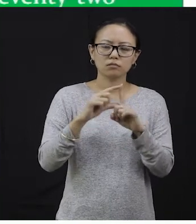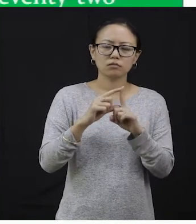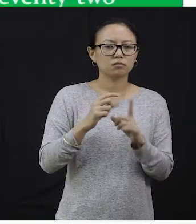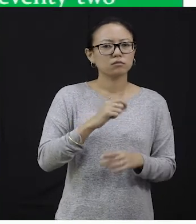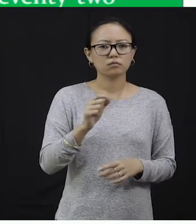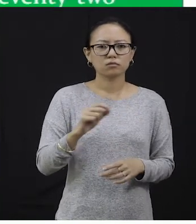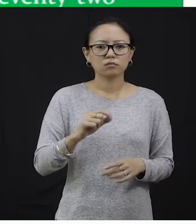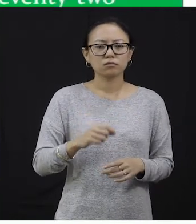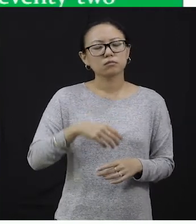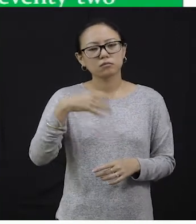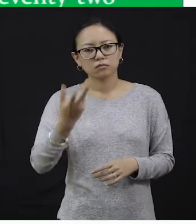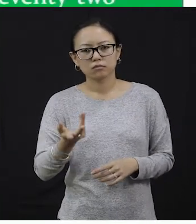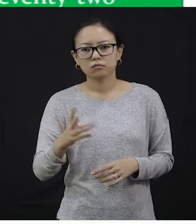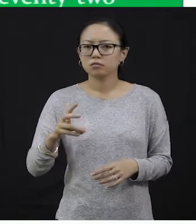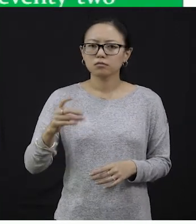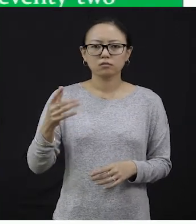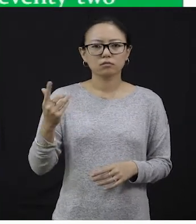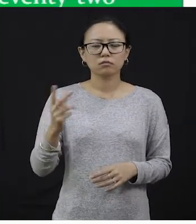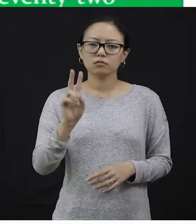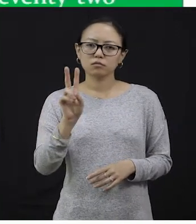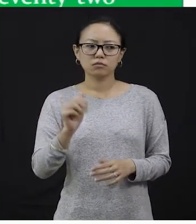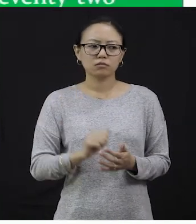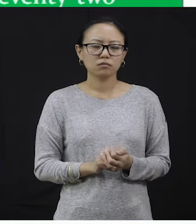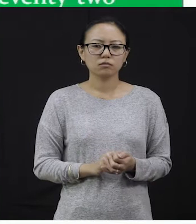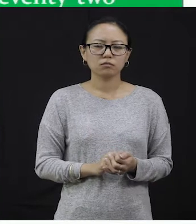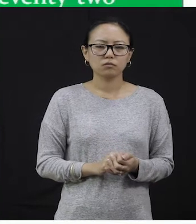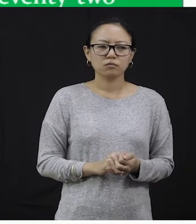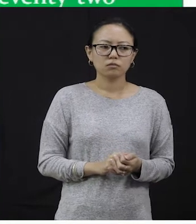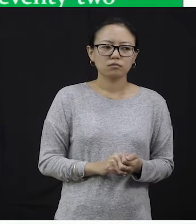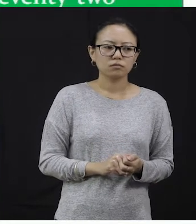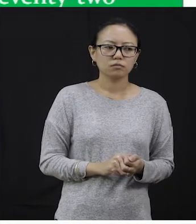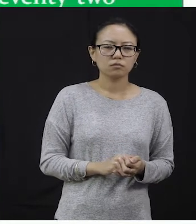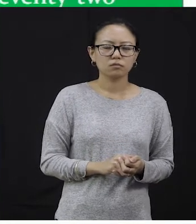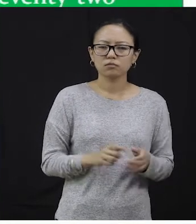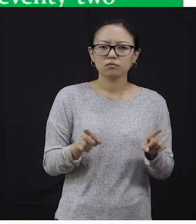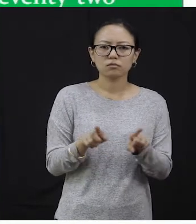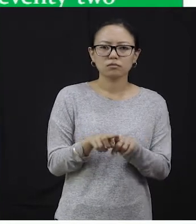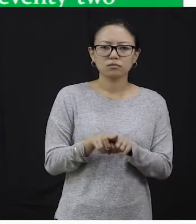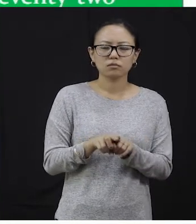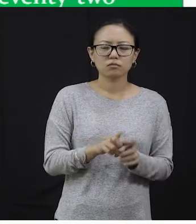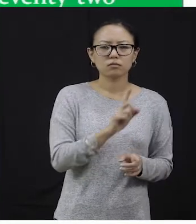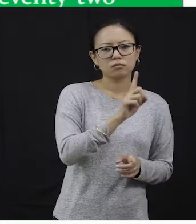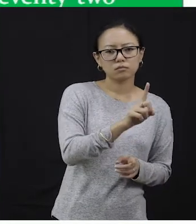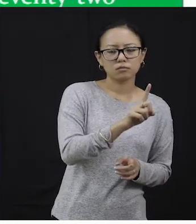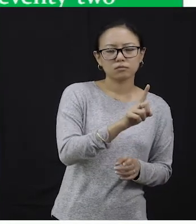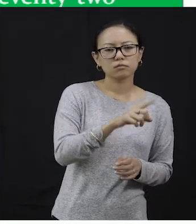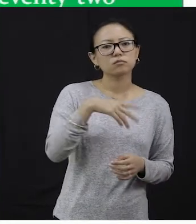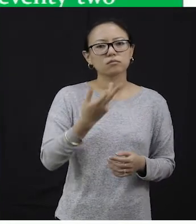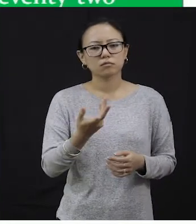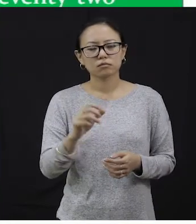as first the 100 number, 100, and the two digits together, 72.